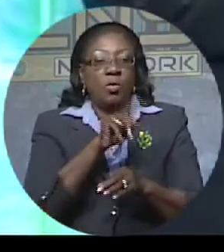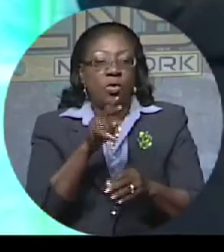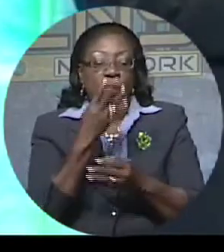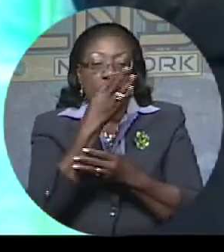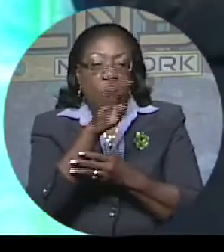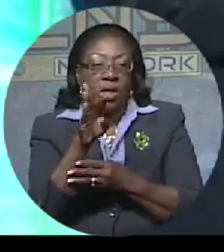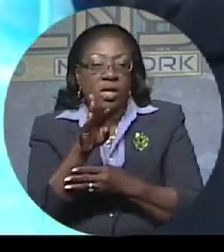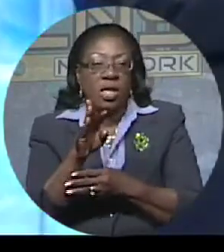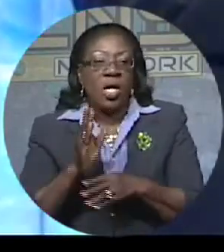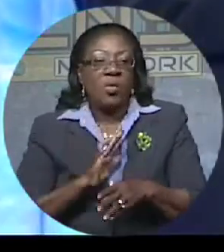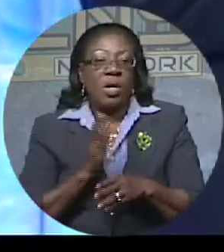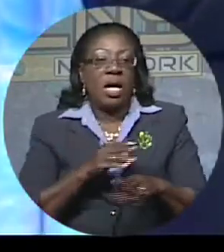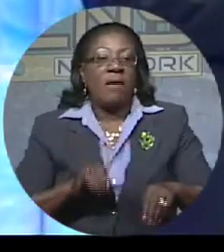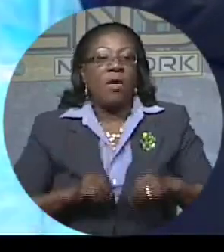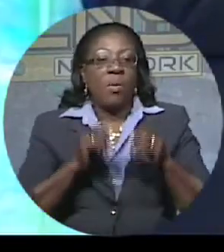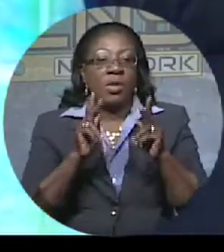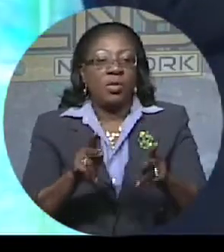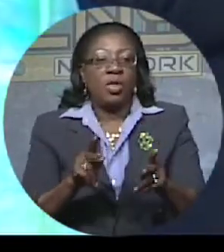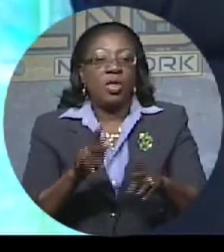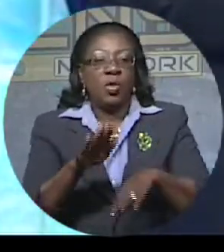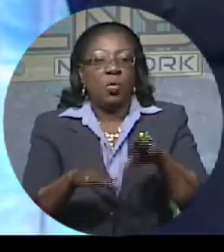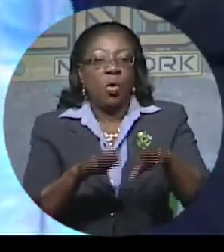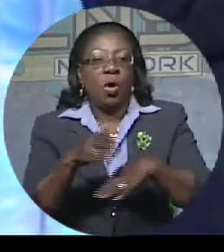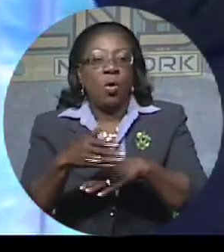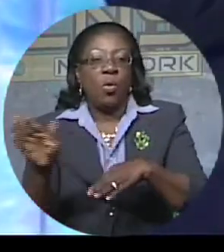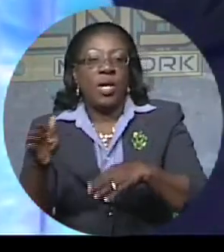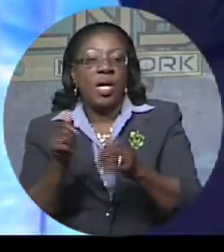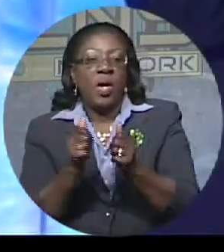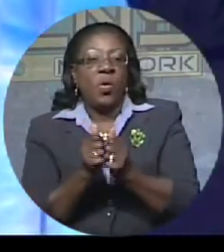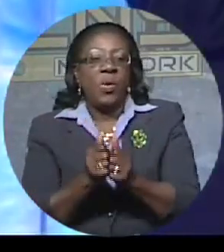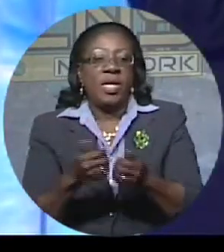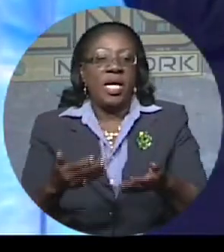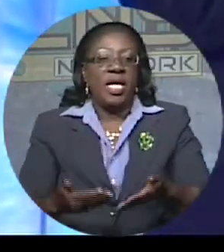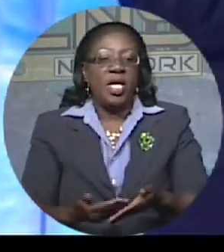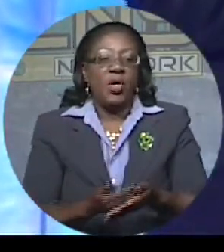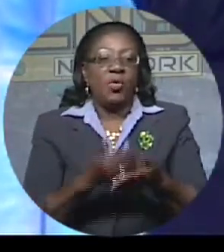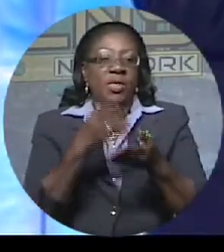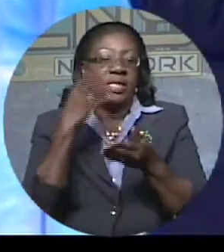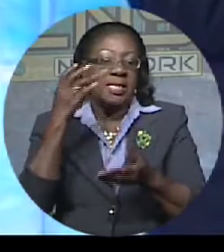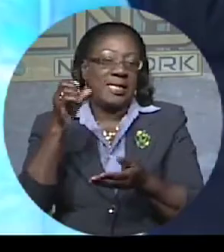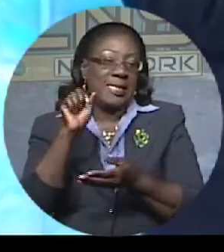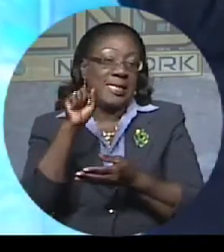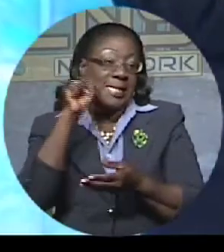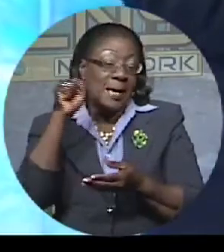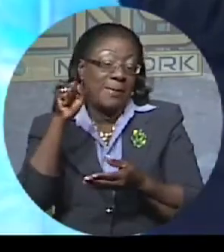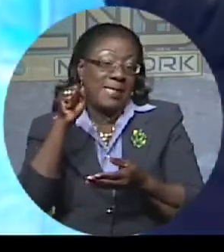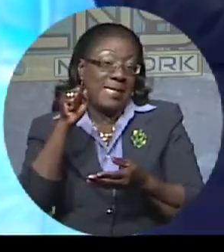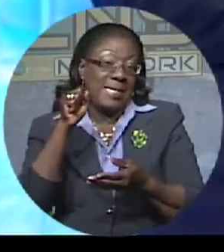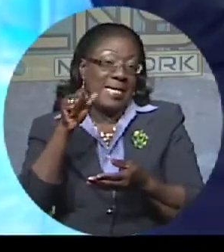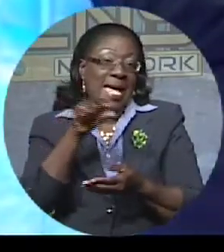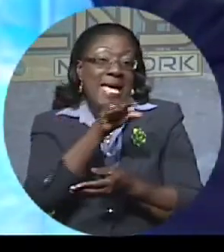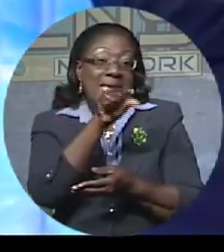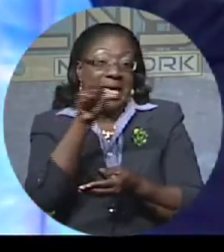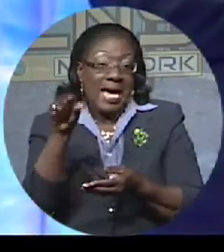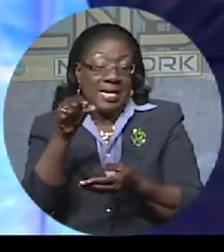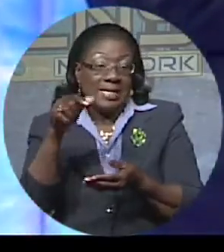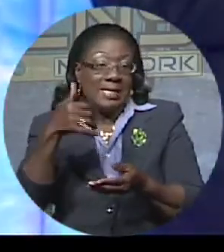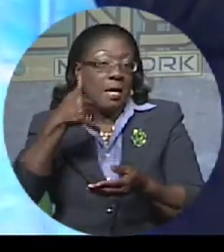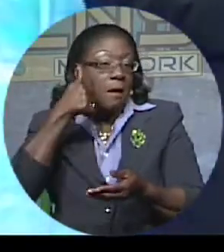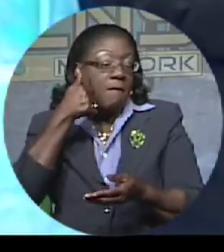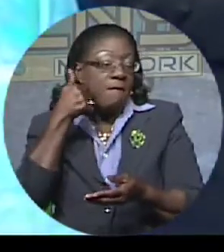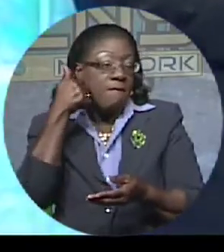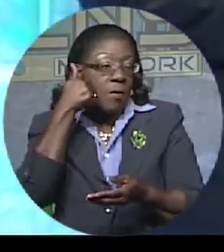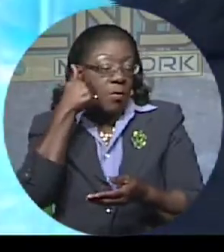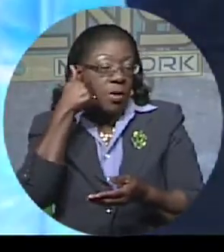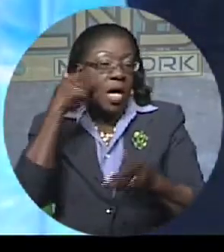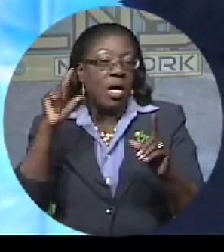they're going to have an opportunity to be able to walk away with a brand new Samsung Galaxy 4. So one lucky viewer will walk away with a Samsung Galaxy 4,